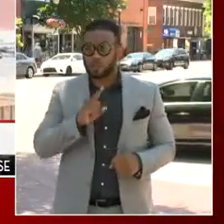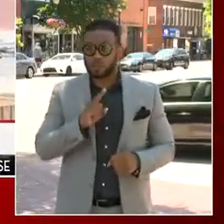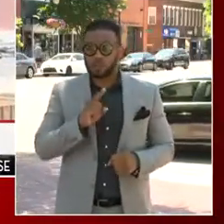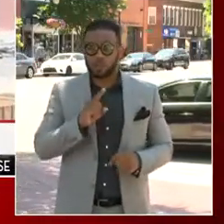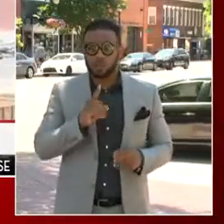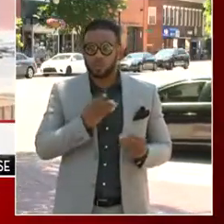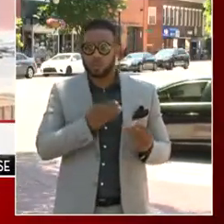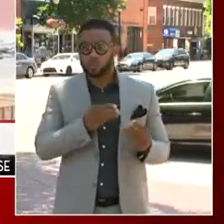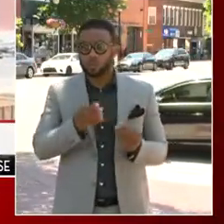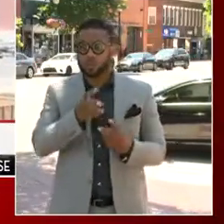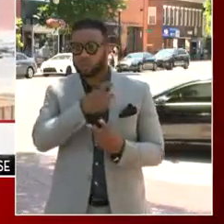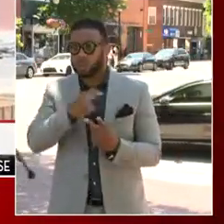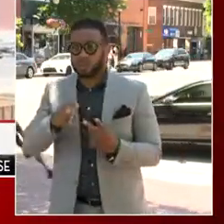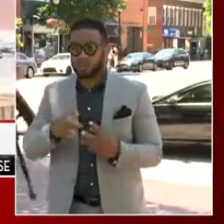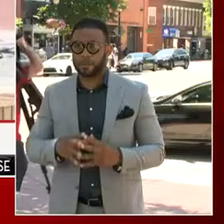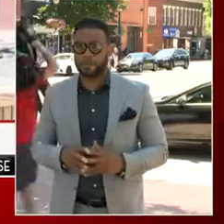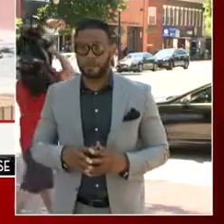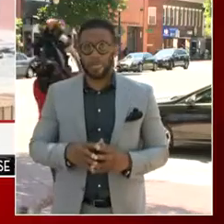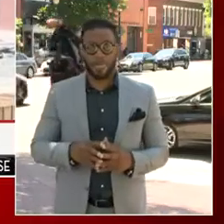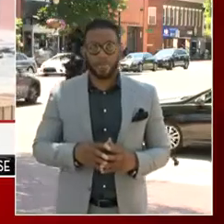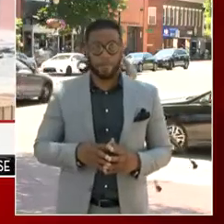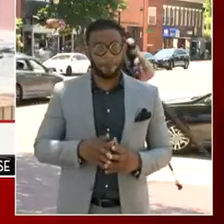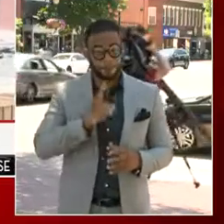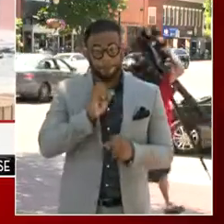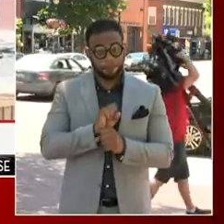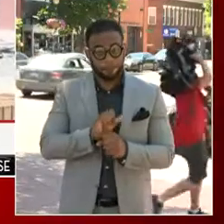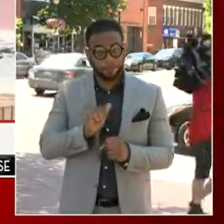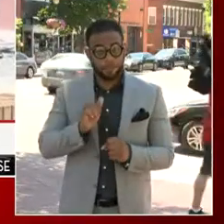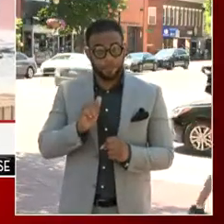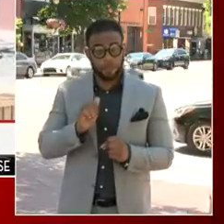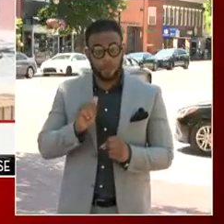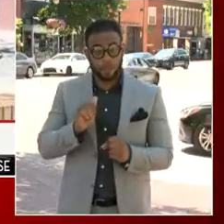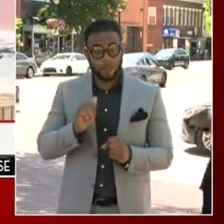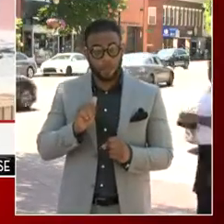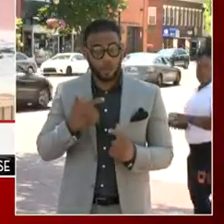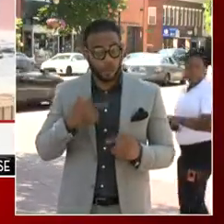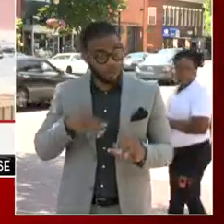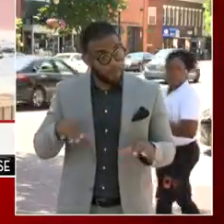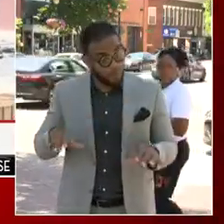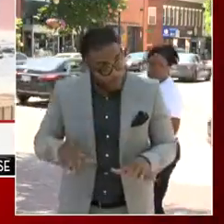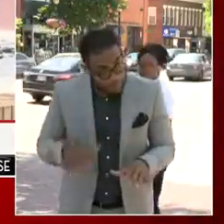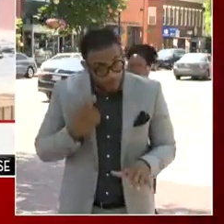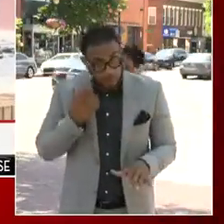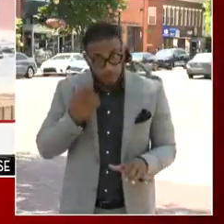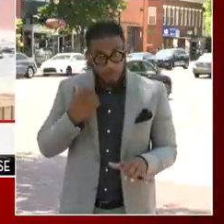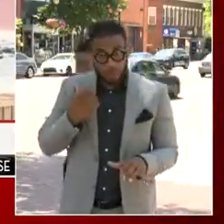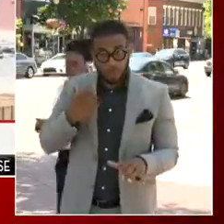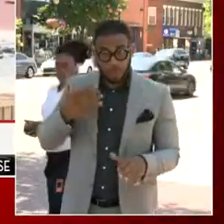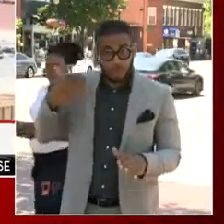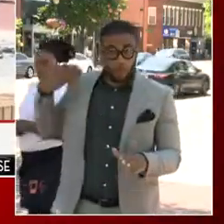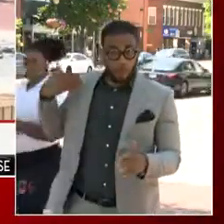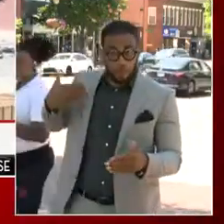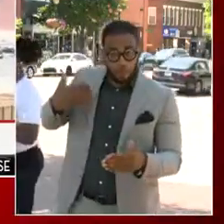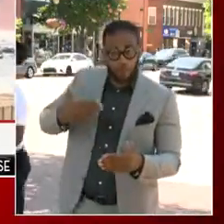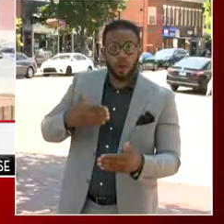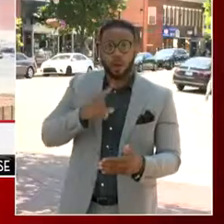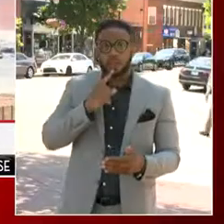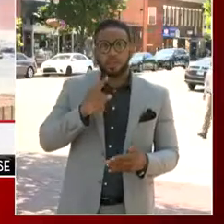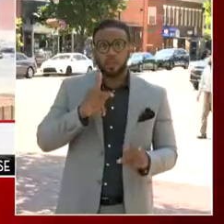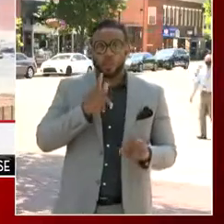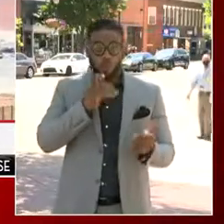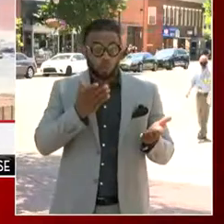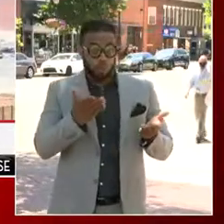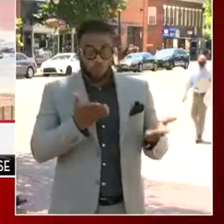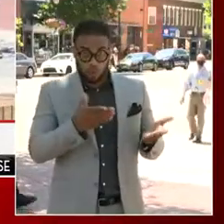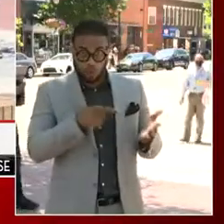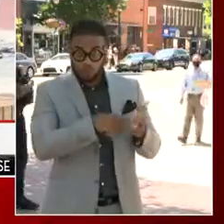a smooth transition? And in fact, what we've done historically is people who've